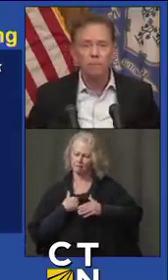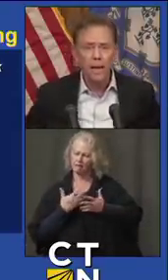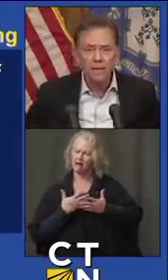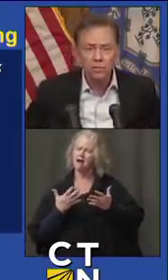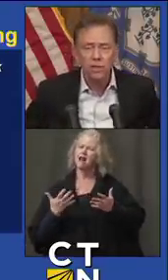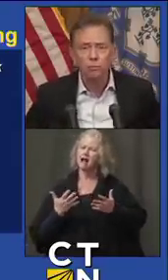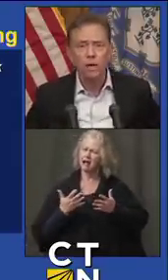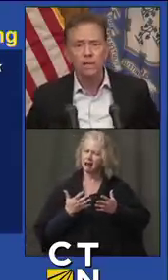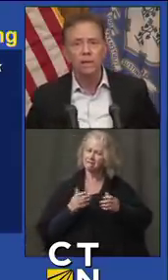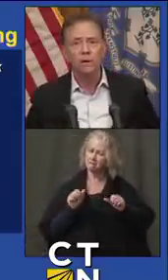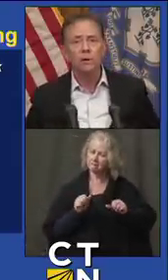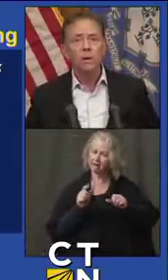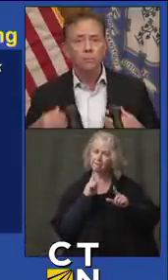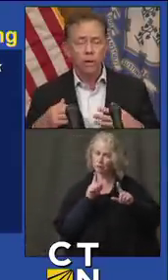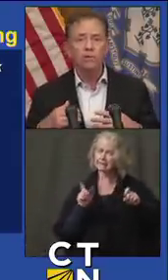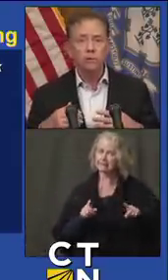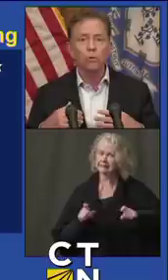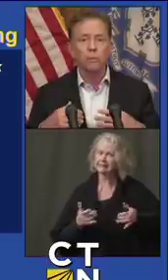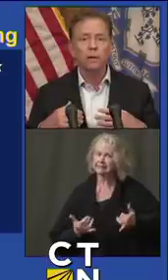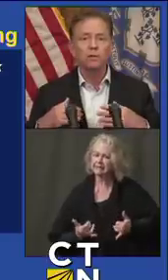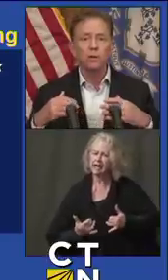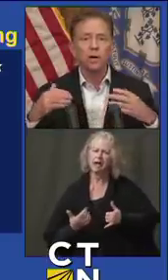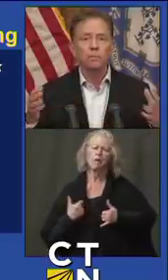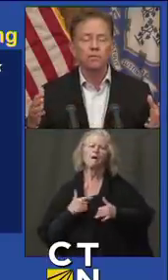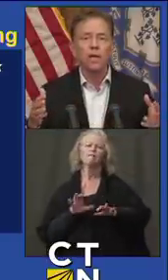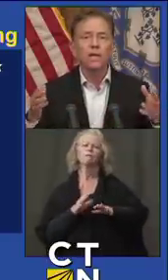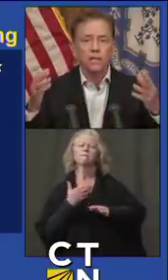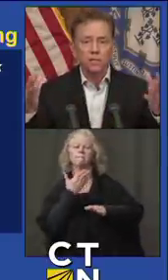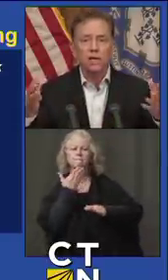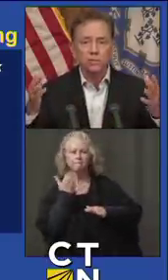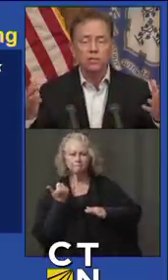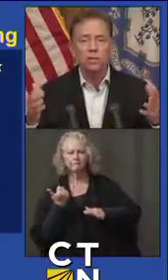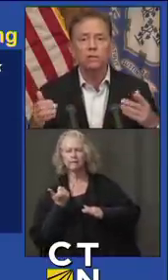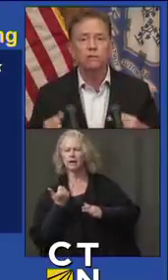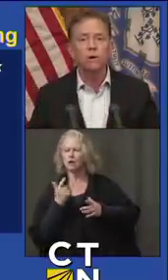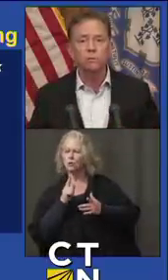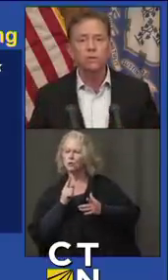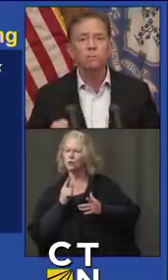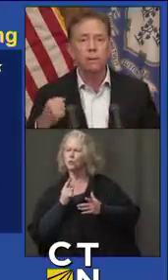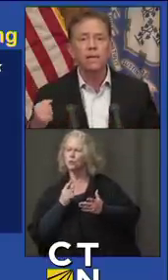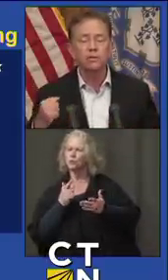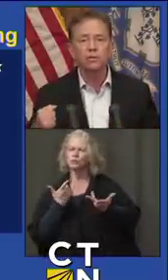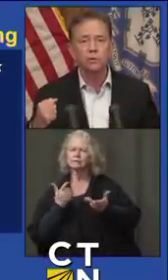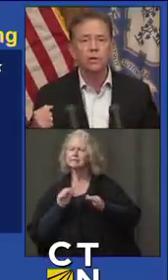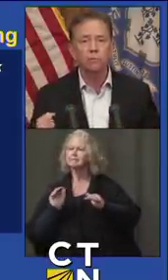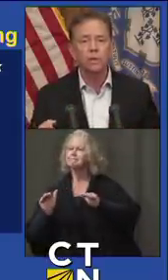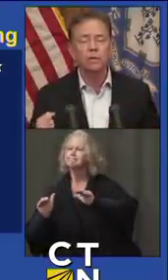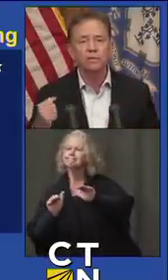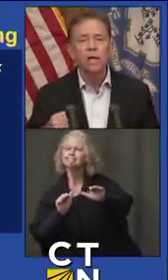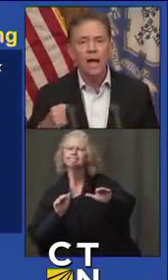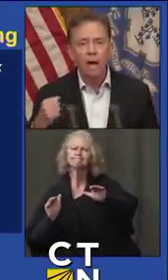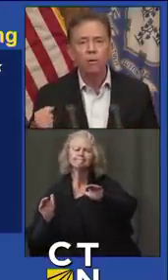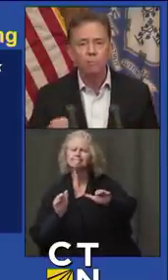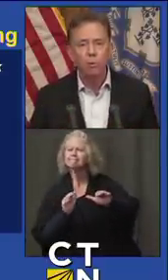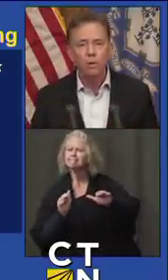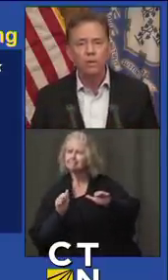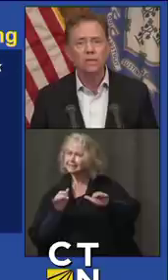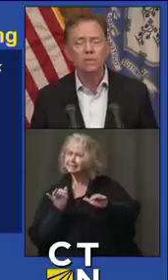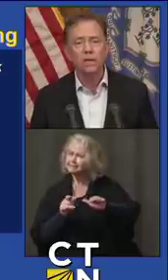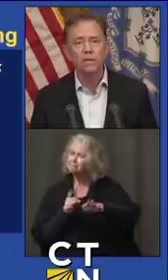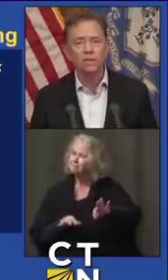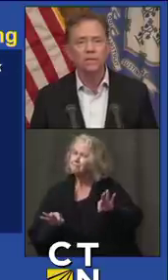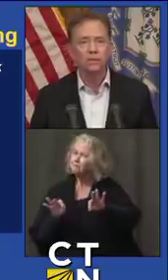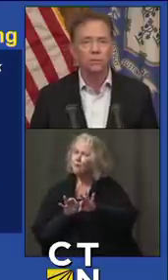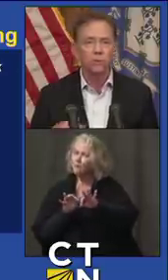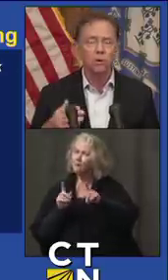testing capacity right now, but we have to do a better job of taking the test to these folks and making sure they realize how important it is